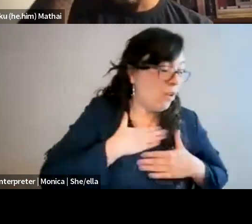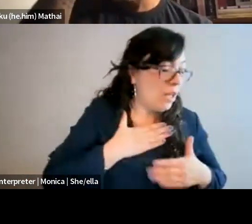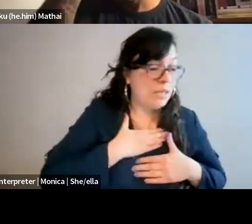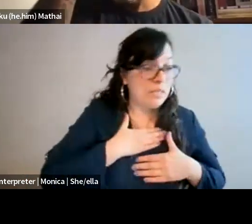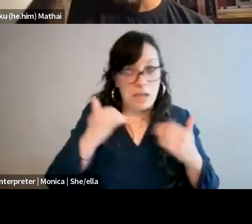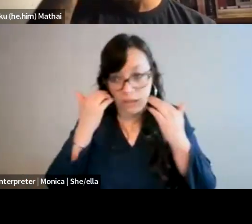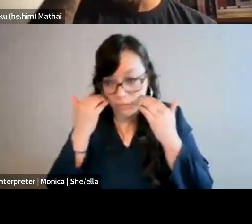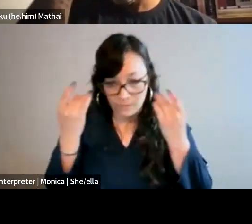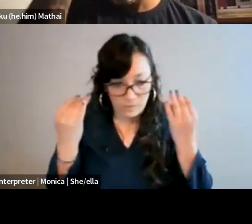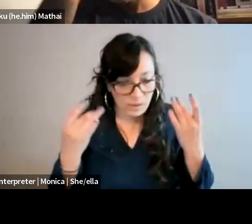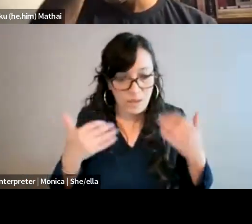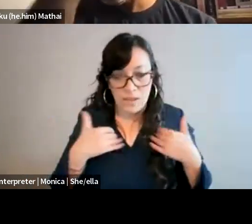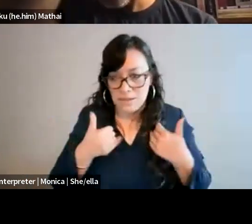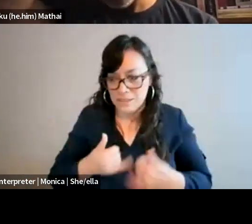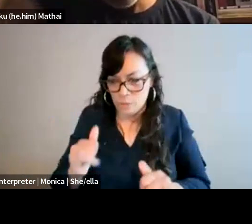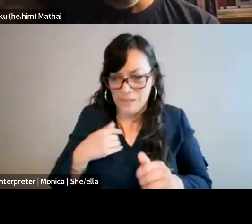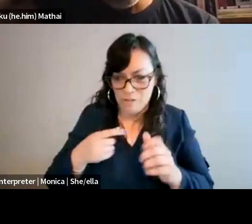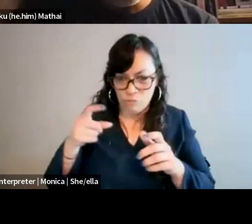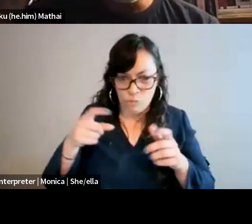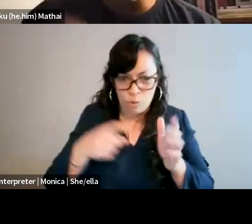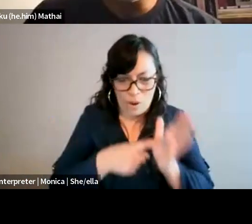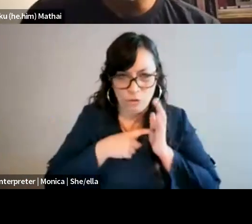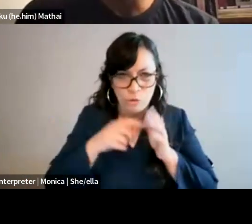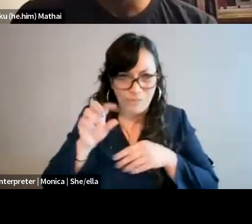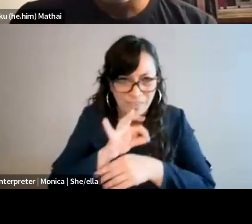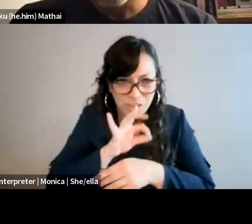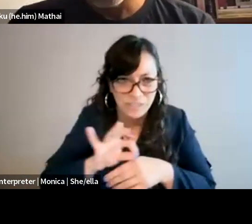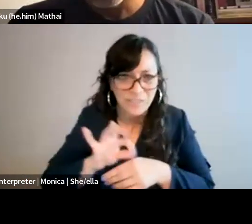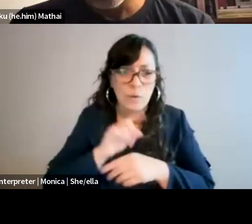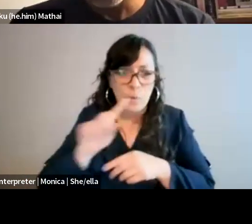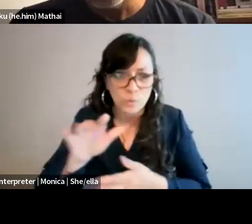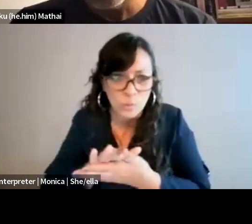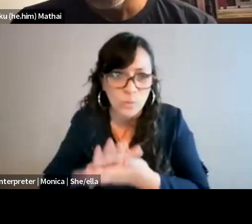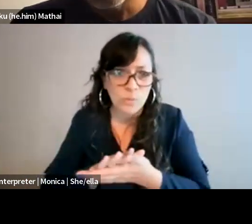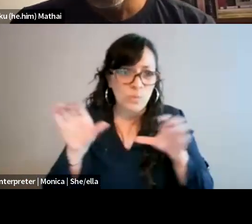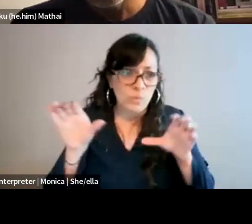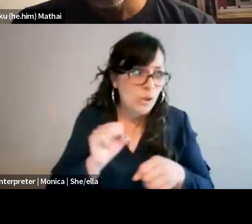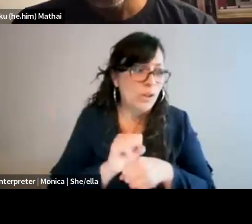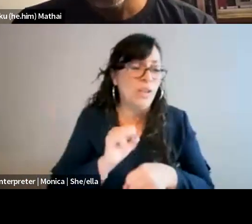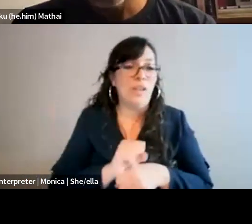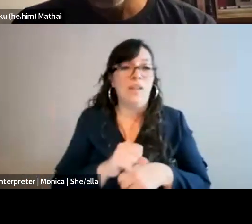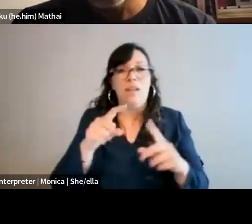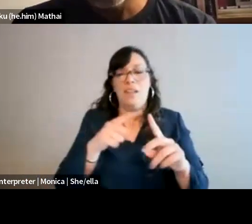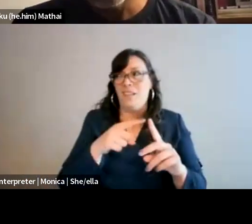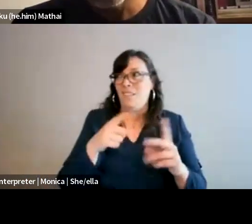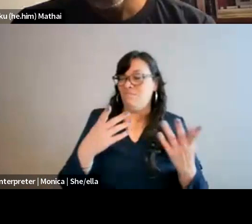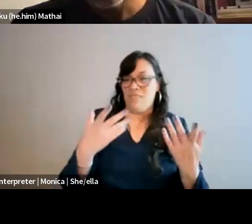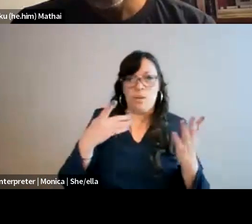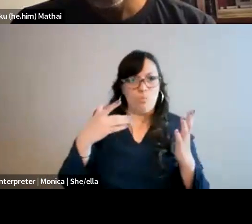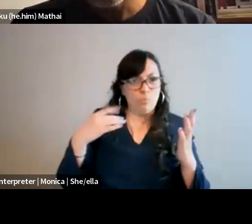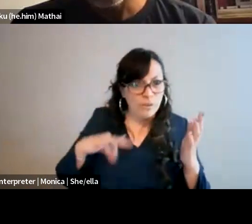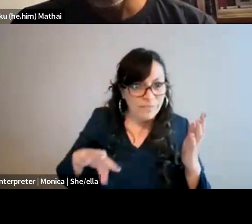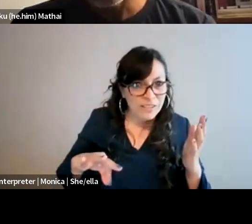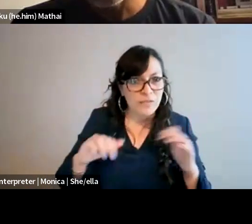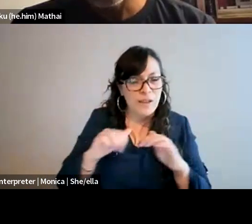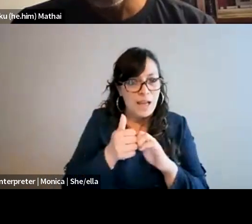days and still being required to function. Somebody else also mentioned the privilege of how a lot of